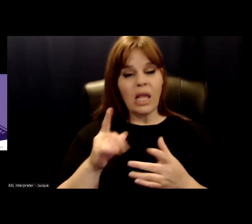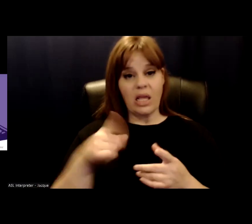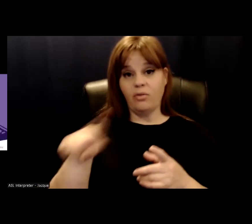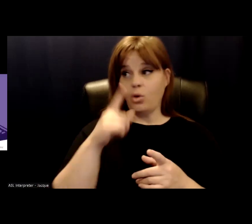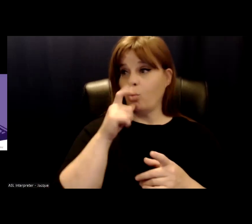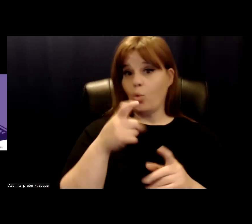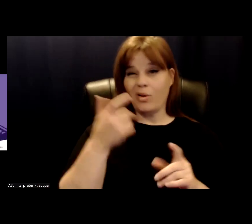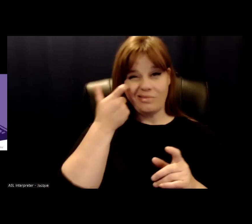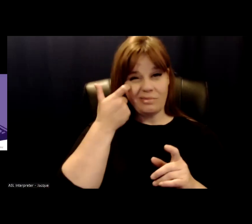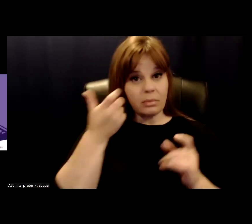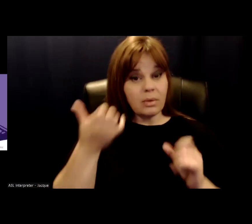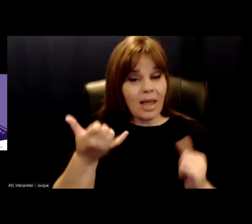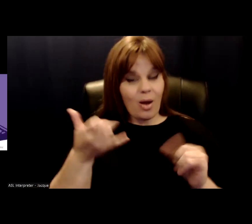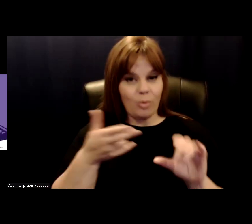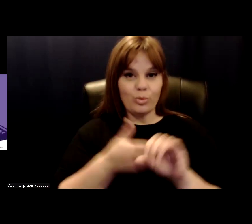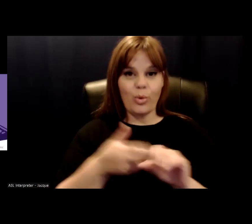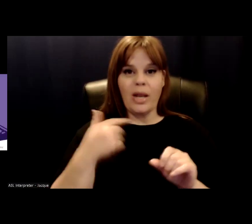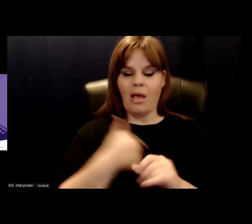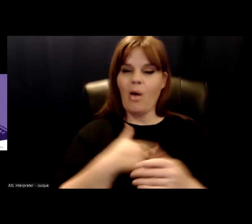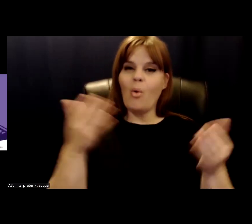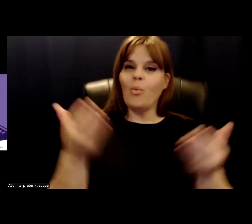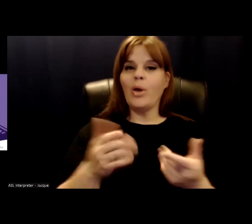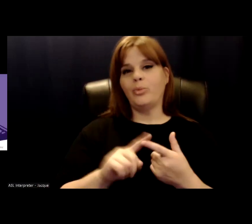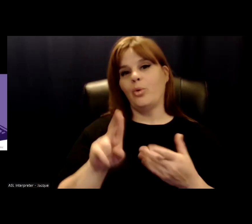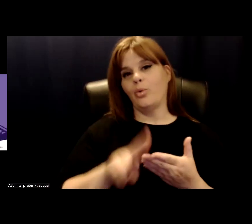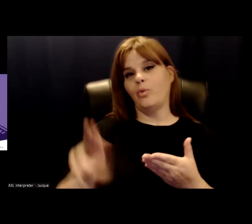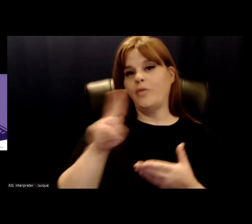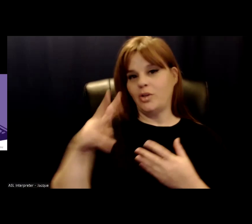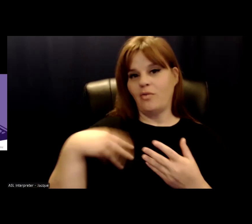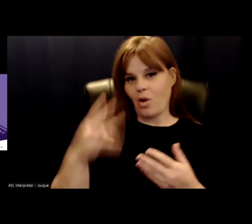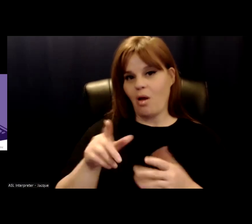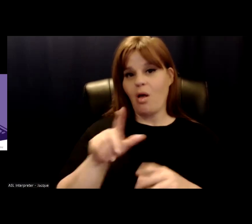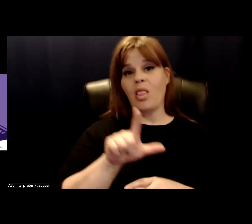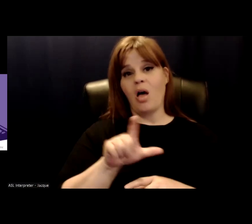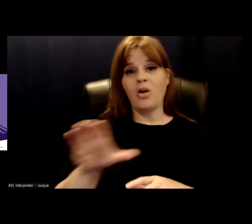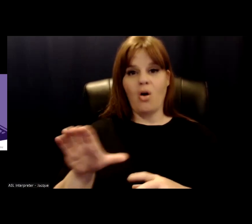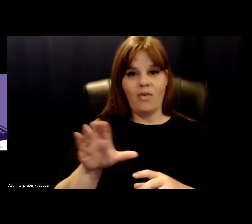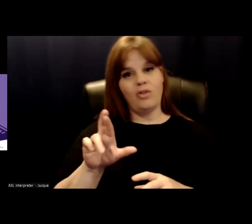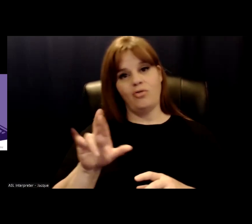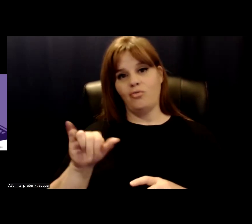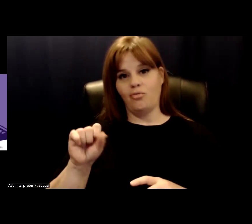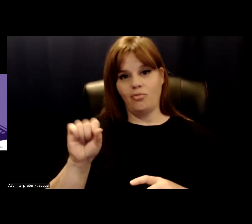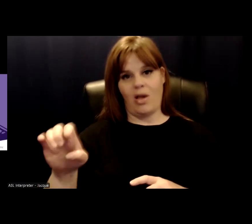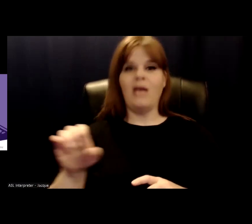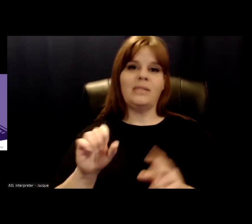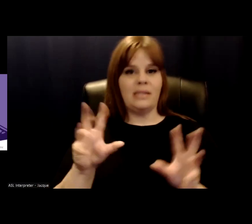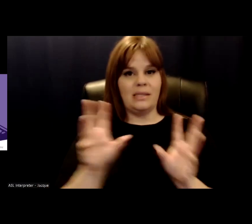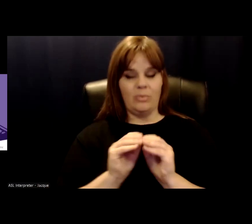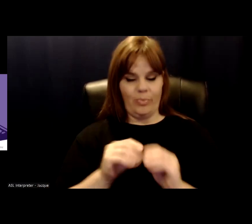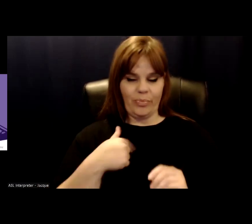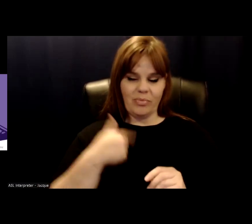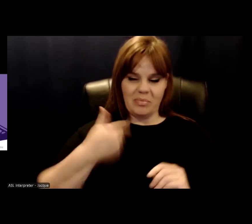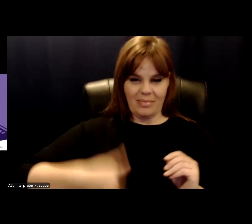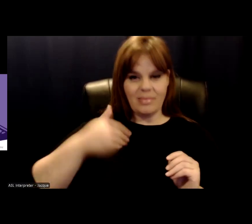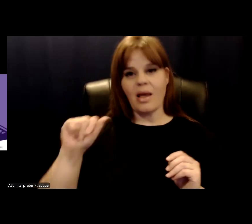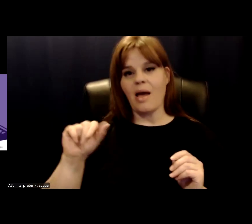today, welcome to the UW Long COVID RISE Symposium. I'm Anita Chopra.